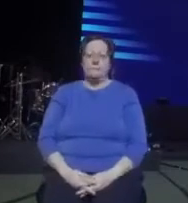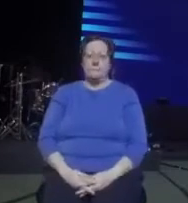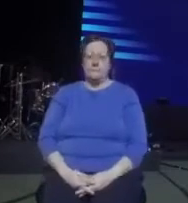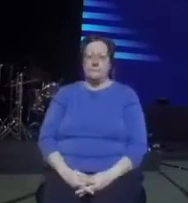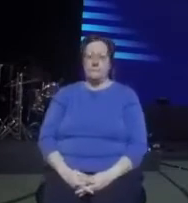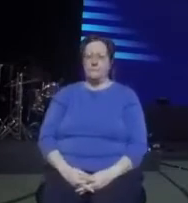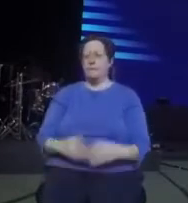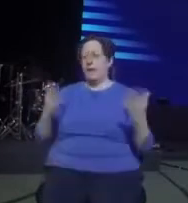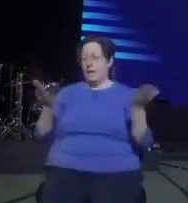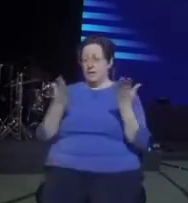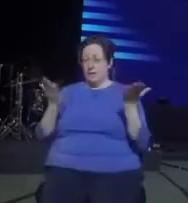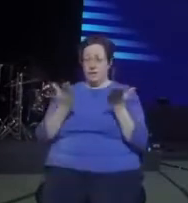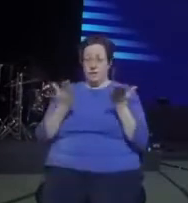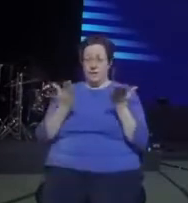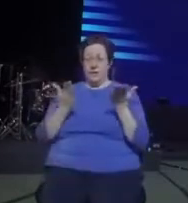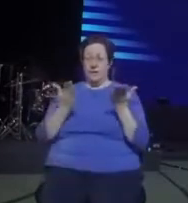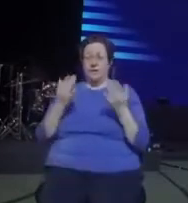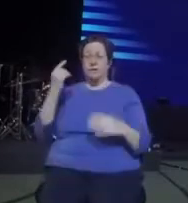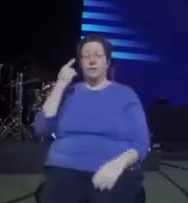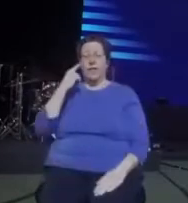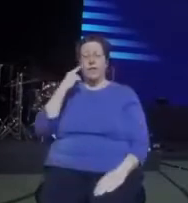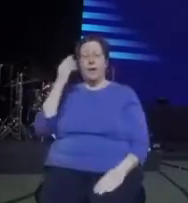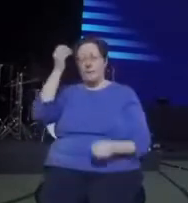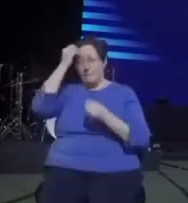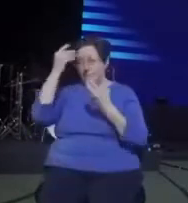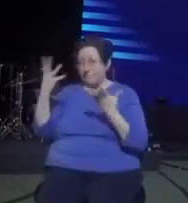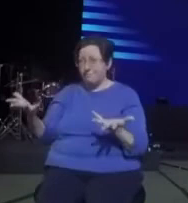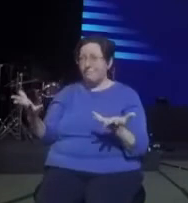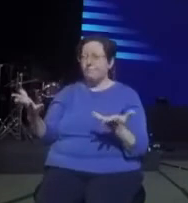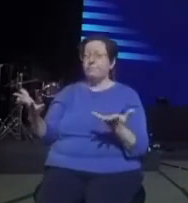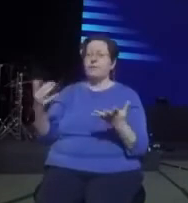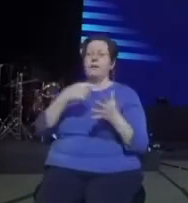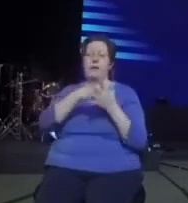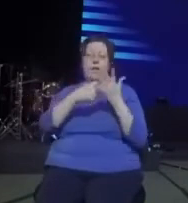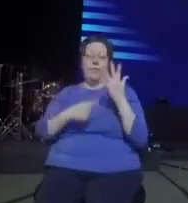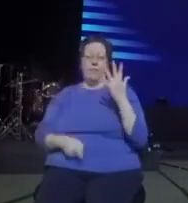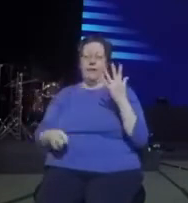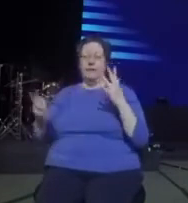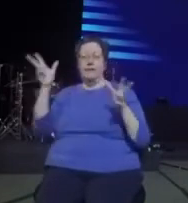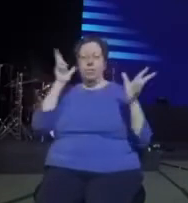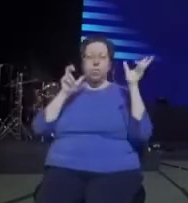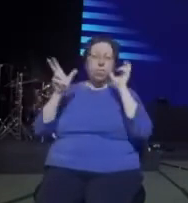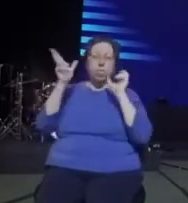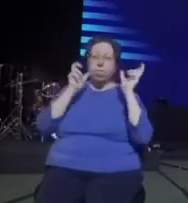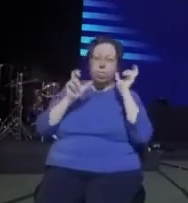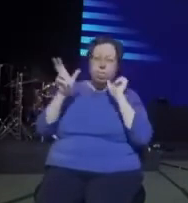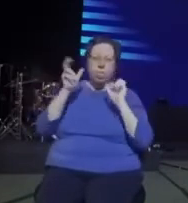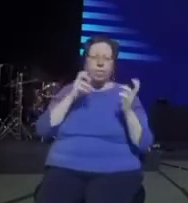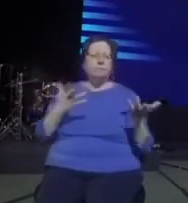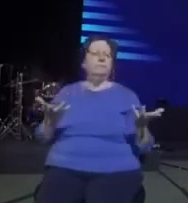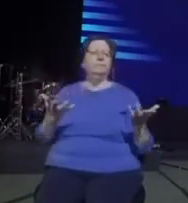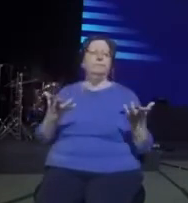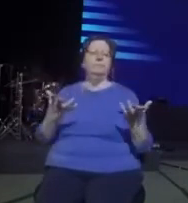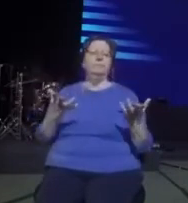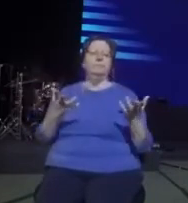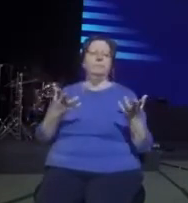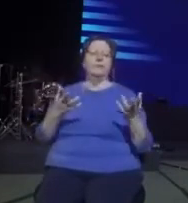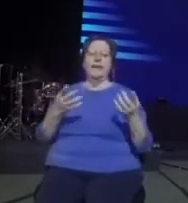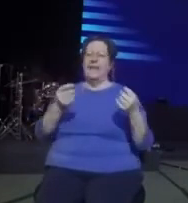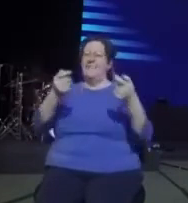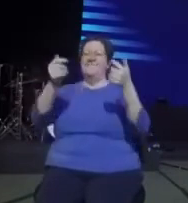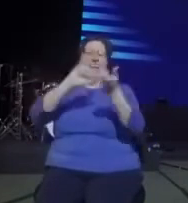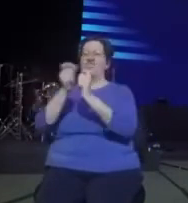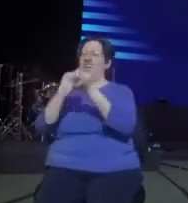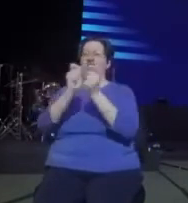So here's how I really should finish by telling you all the stuff that you're hearing right now is coming to a quick end faster than when